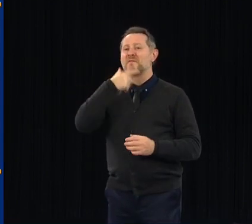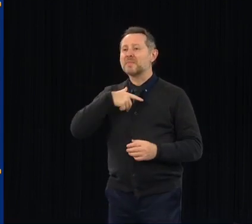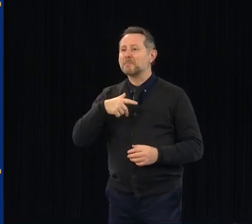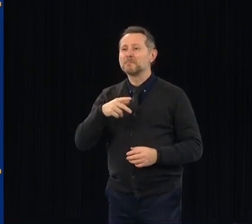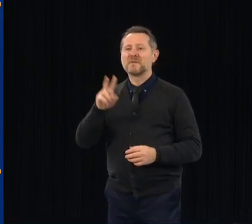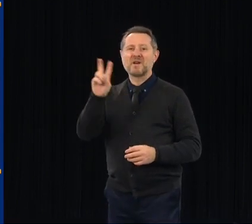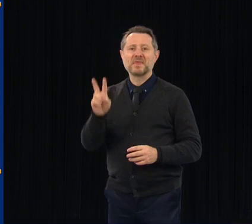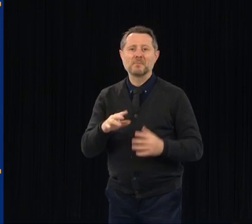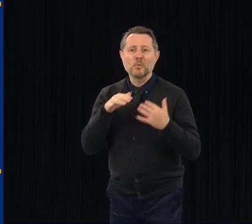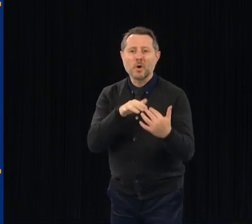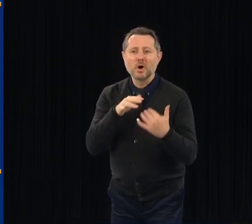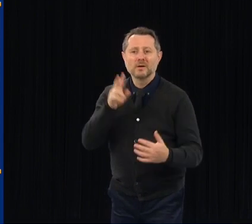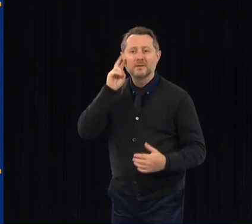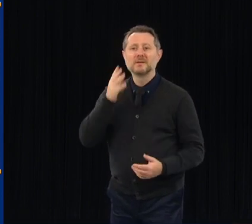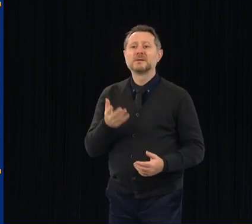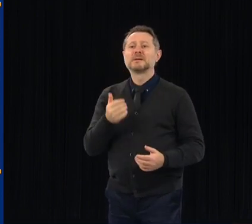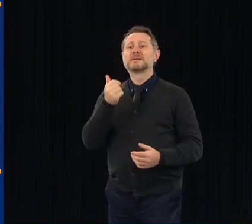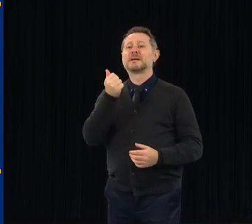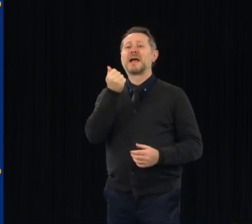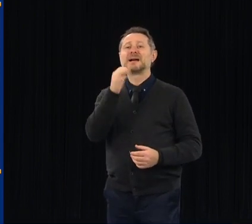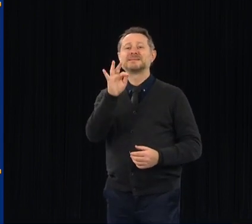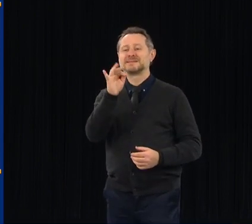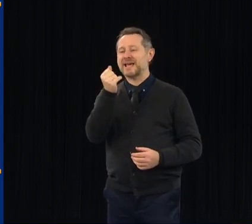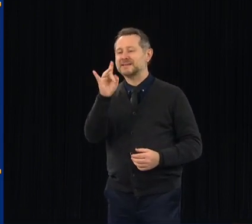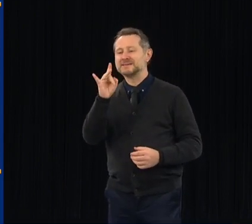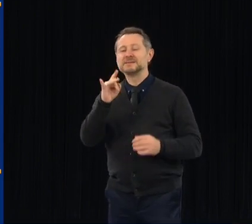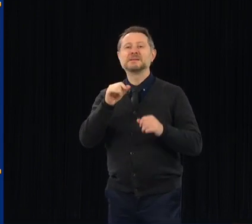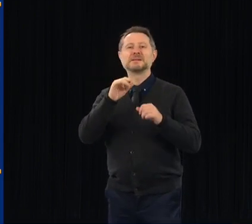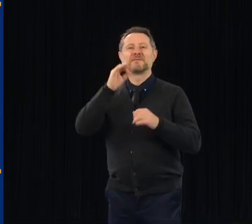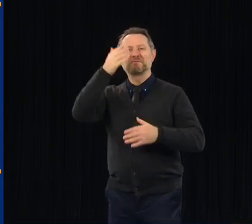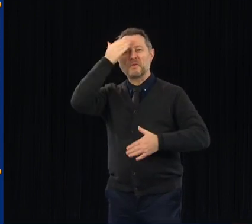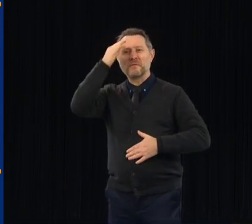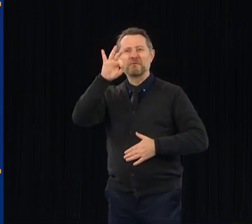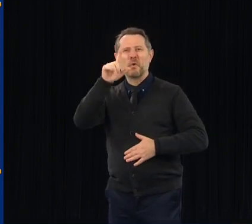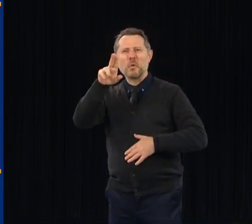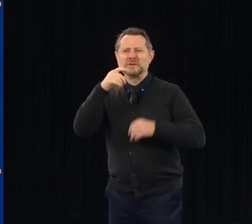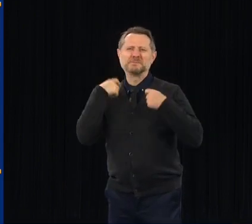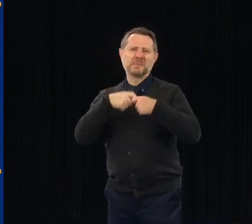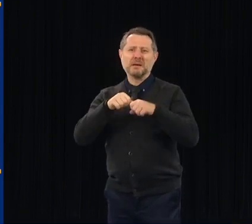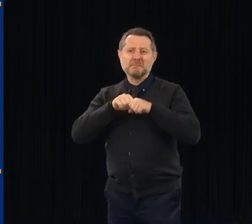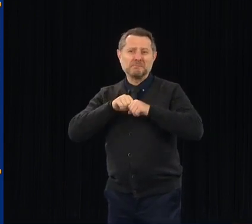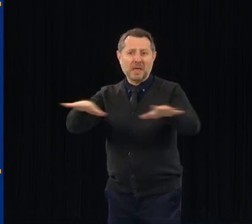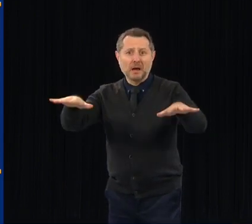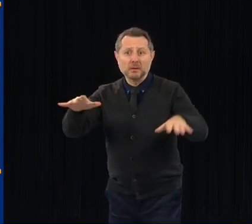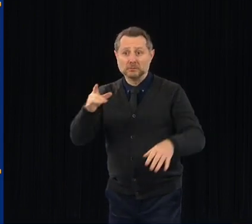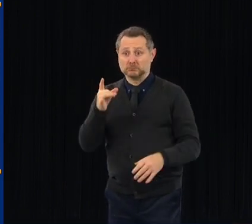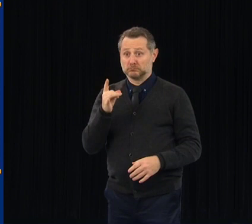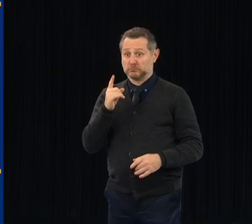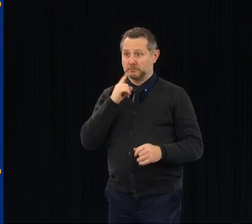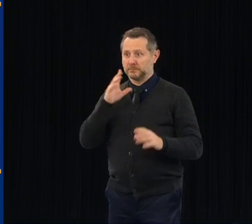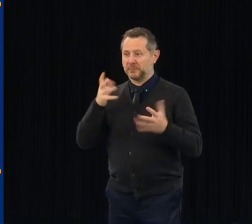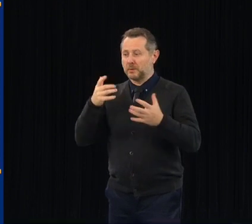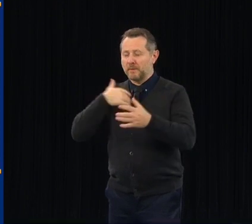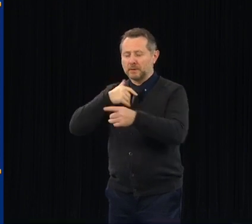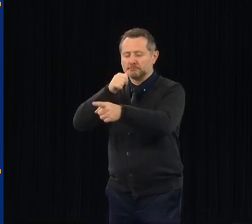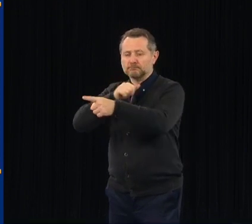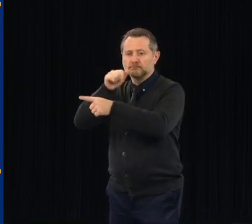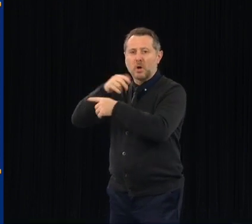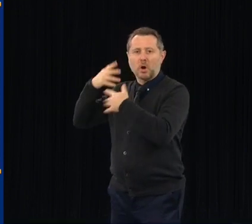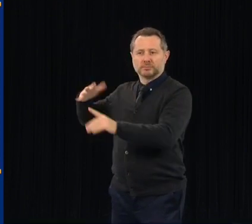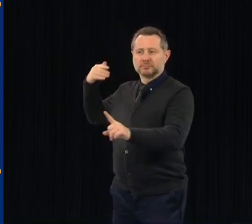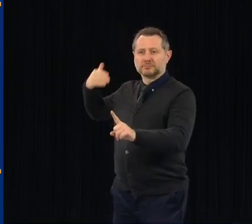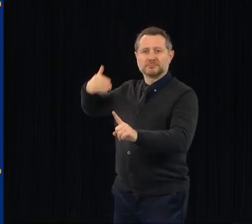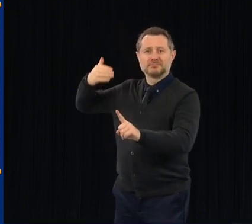me a generation that hasn't had a challenge to deal with. And we're going to have that